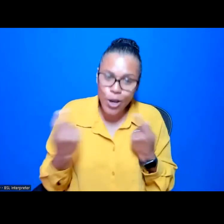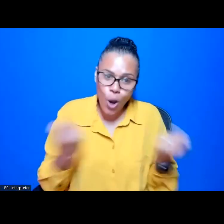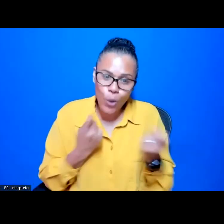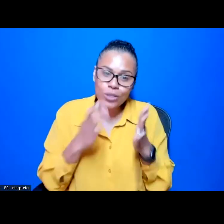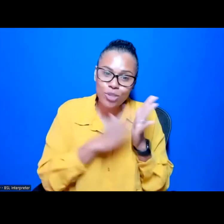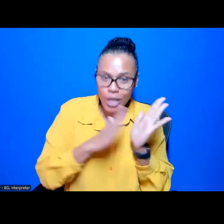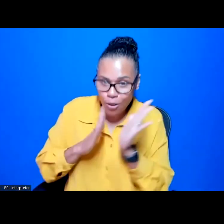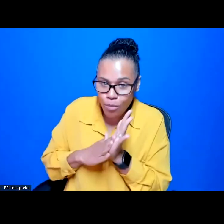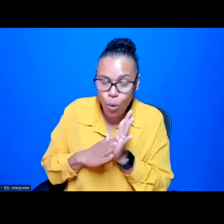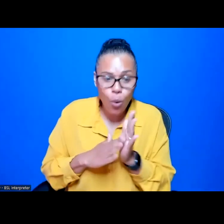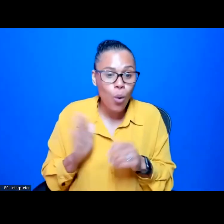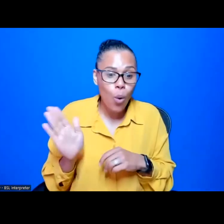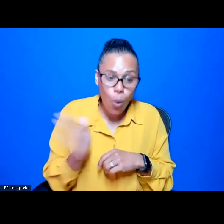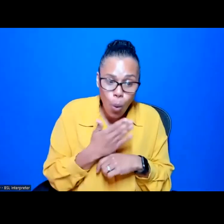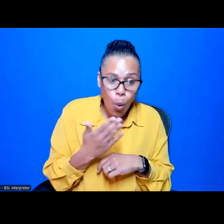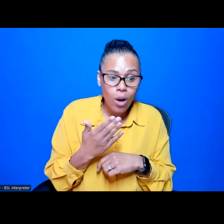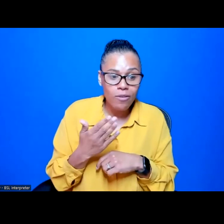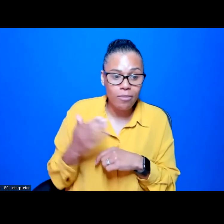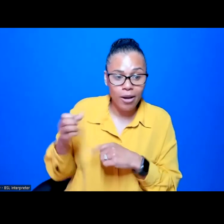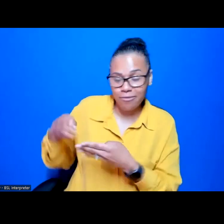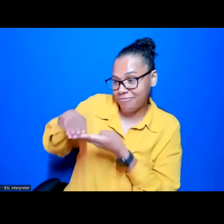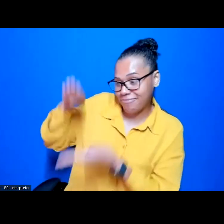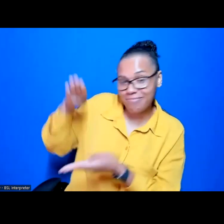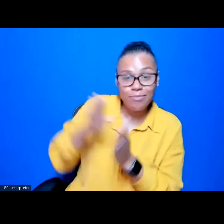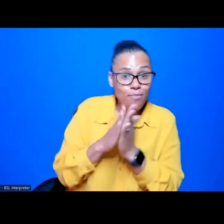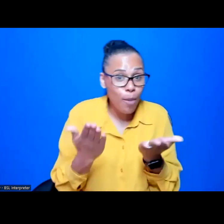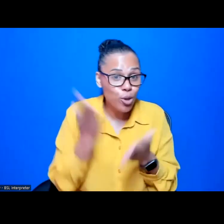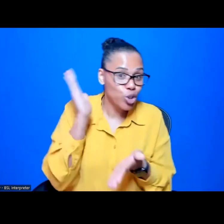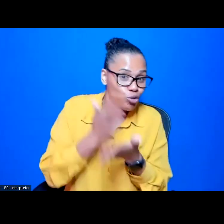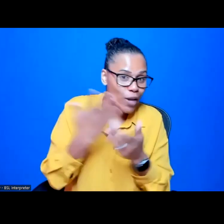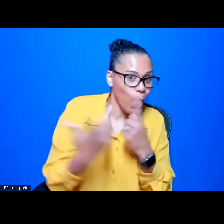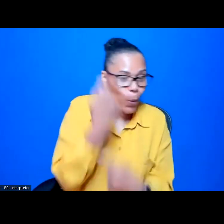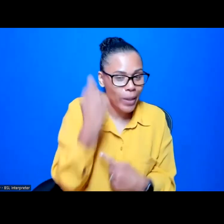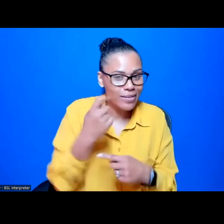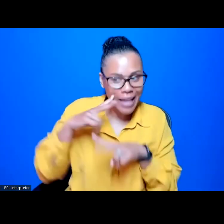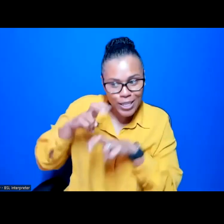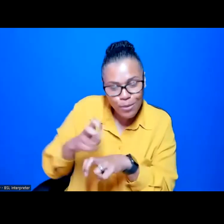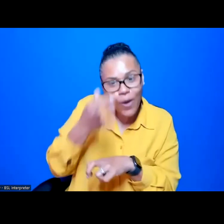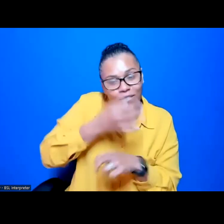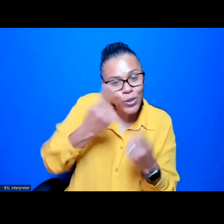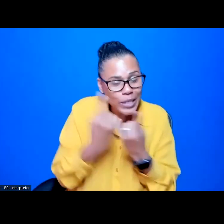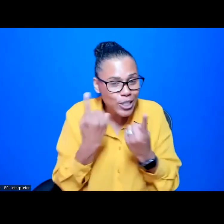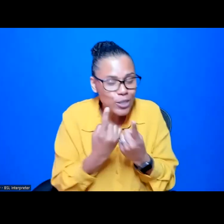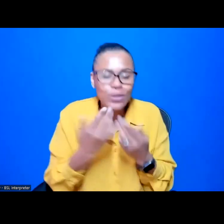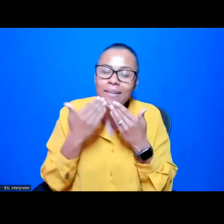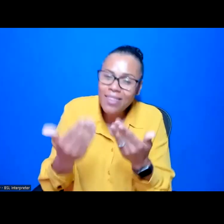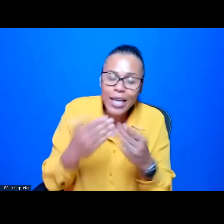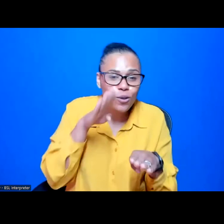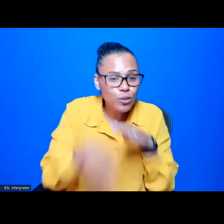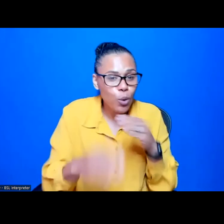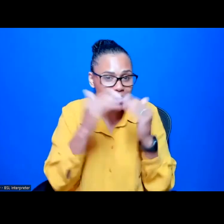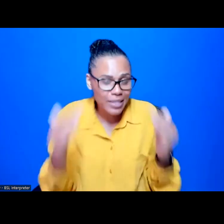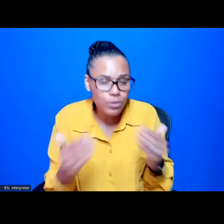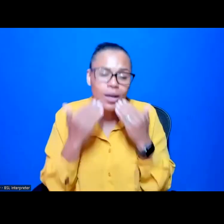Moore, author of my new book, Real Wins, that looks at some of the issues that we've been talking about today. A big thanks to Sporting Equals. Thank you